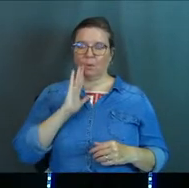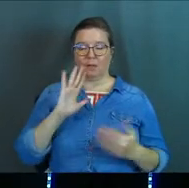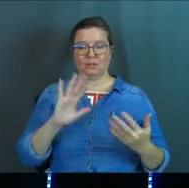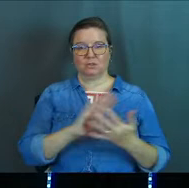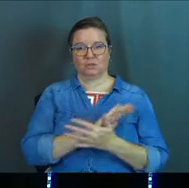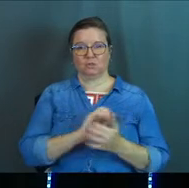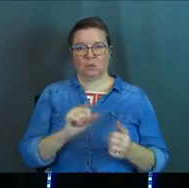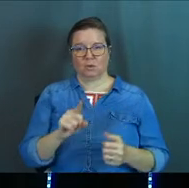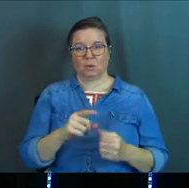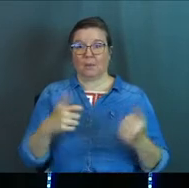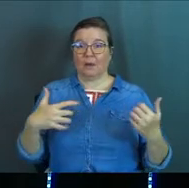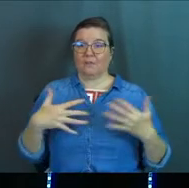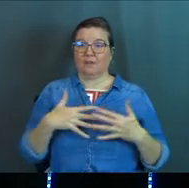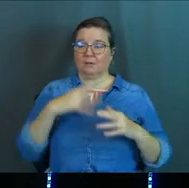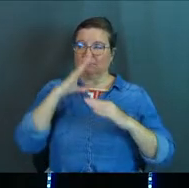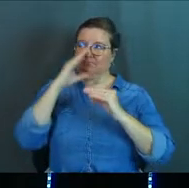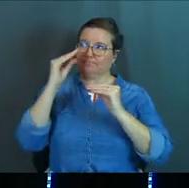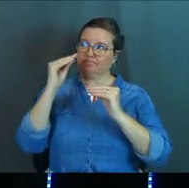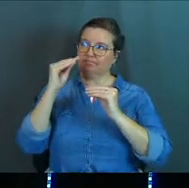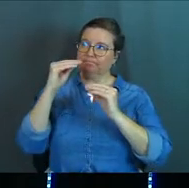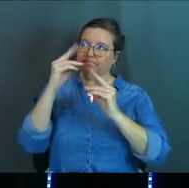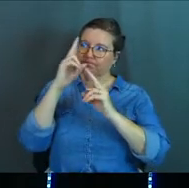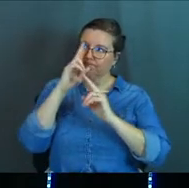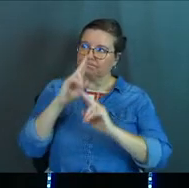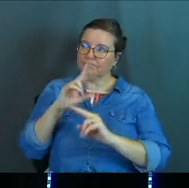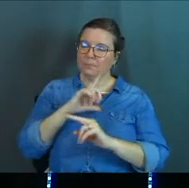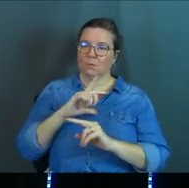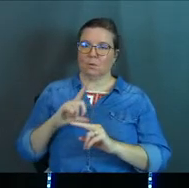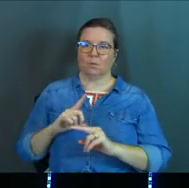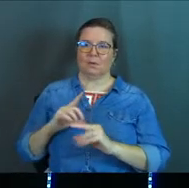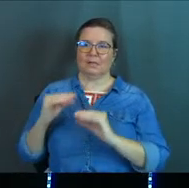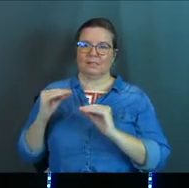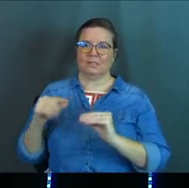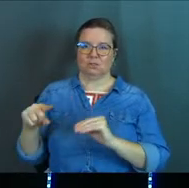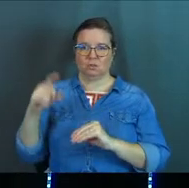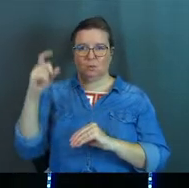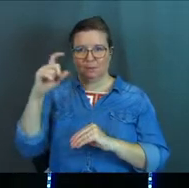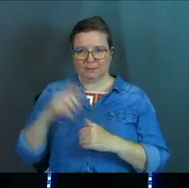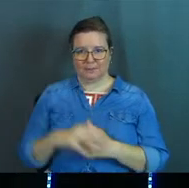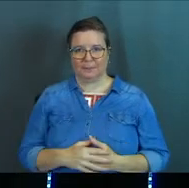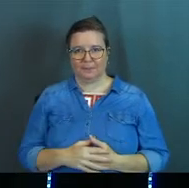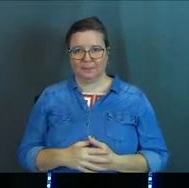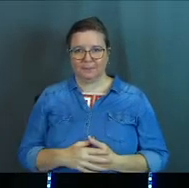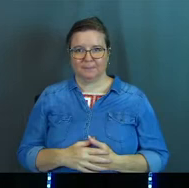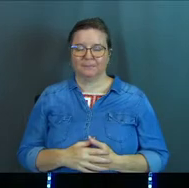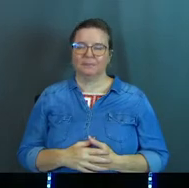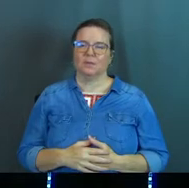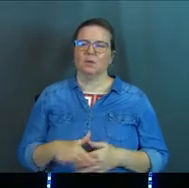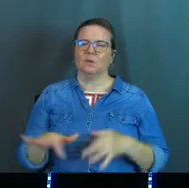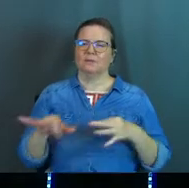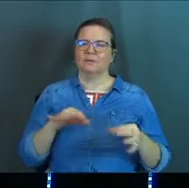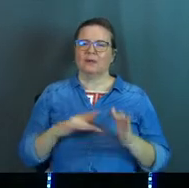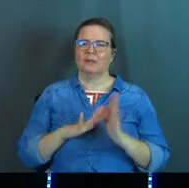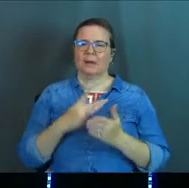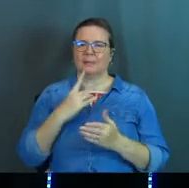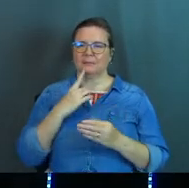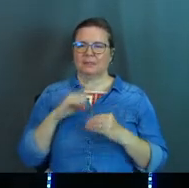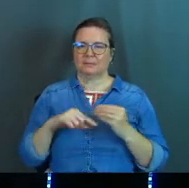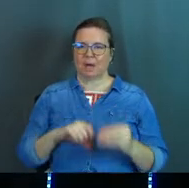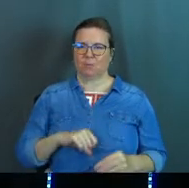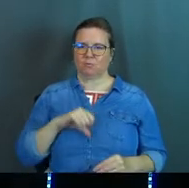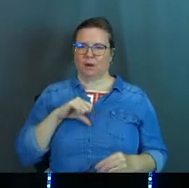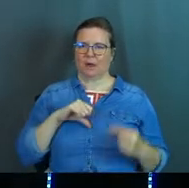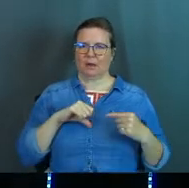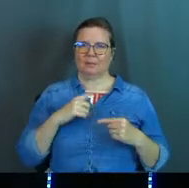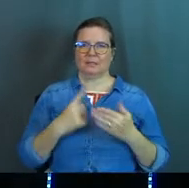destroy you. Fear of the Lord teaches you wisdom and leads to your honor instead. So let's define what the Bible says about pride,